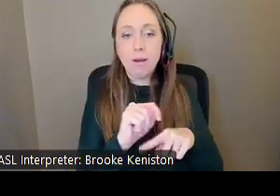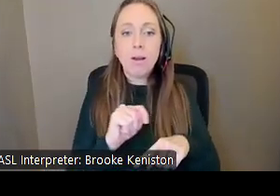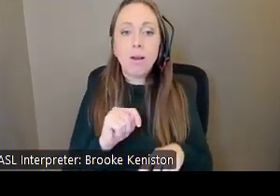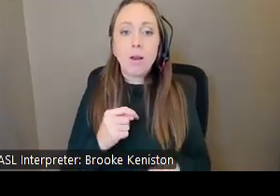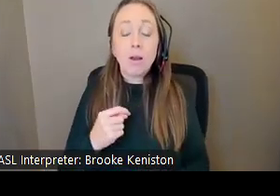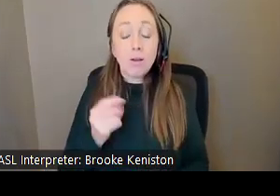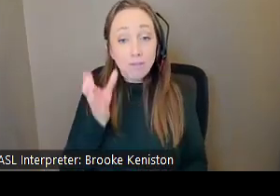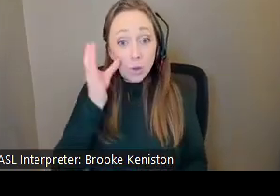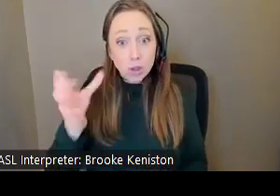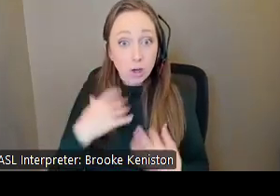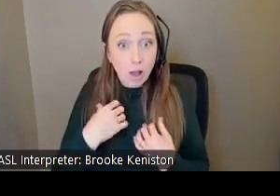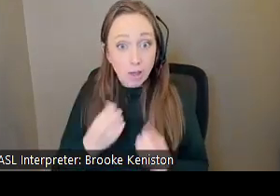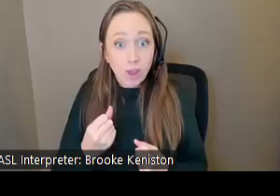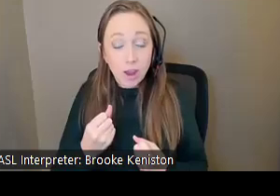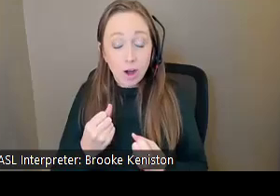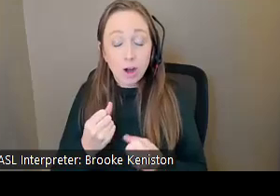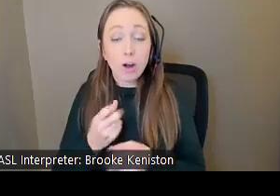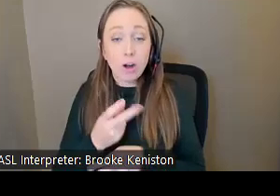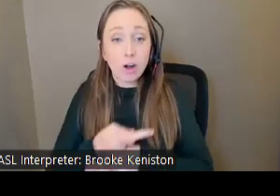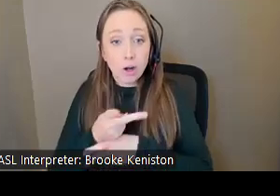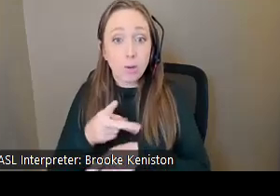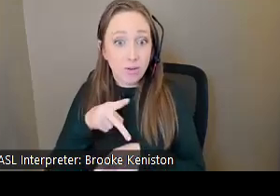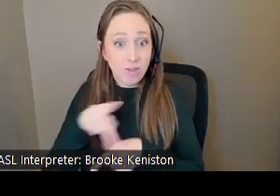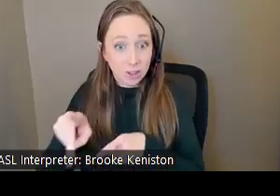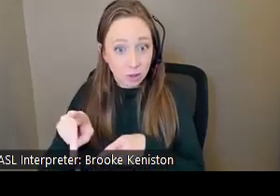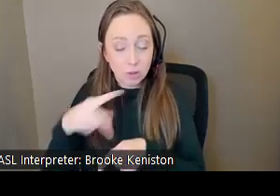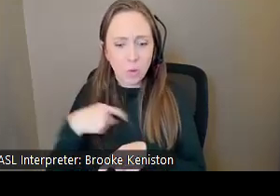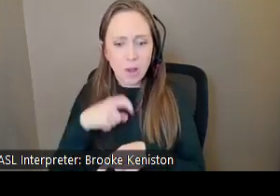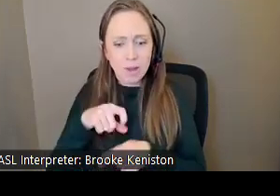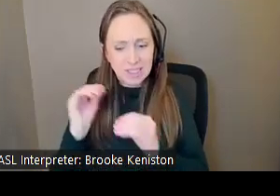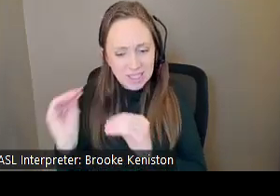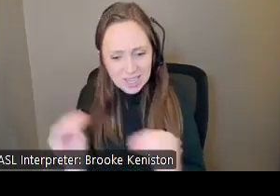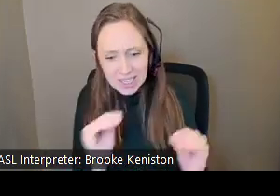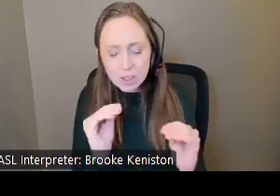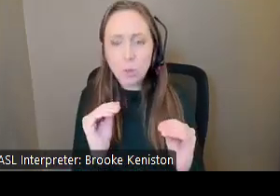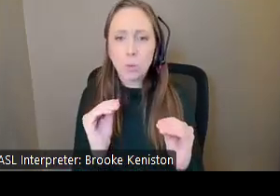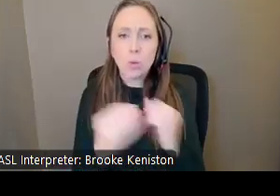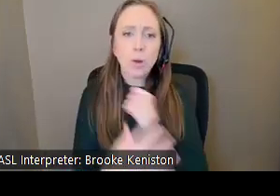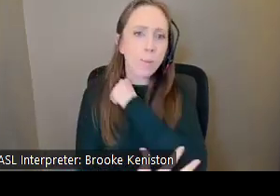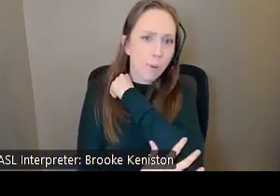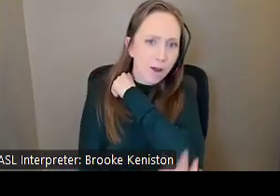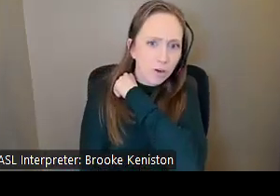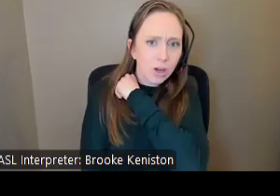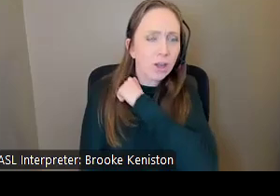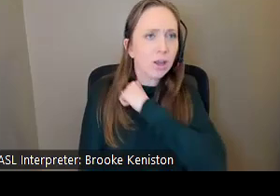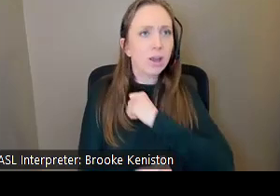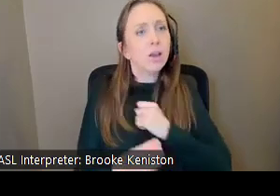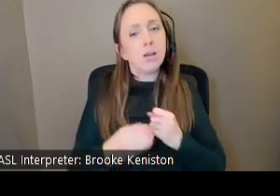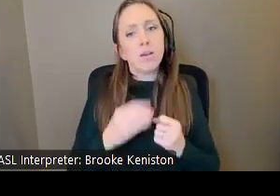healthcare professionals, that poverty is a silent but an outsized influencing factor in the work that we